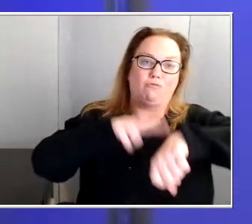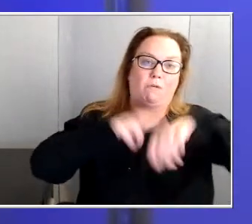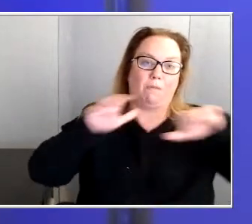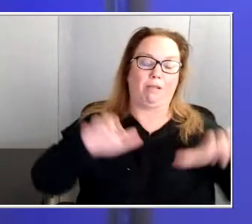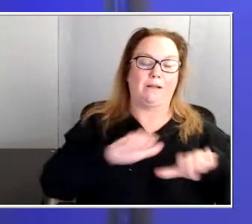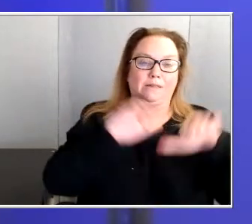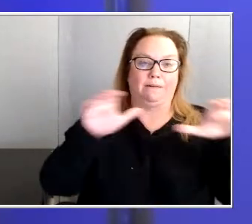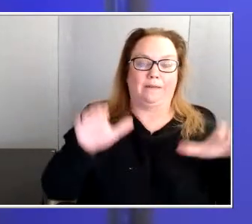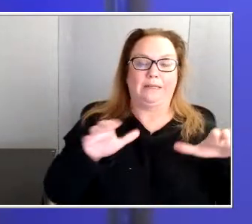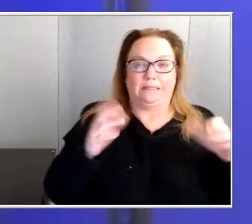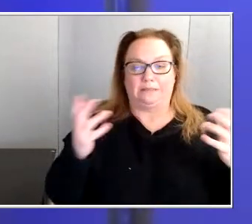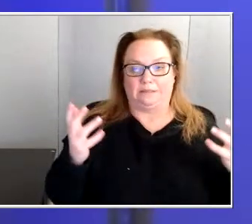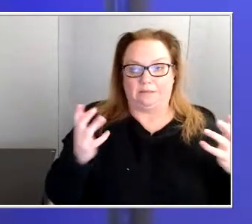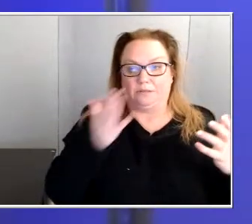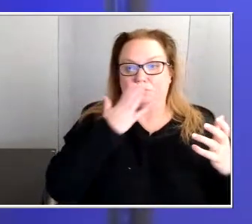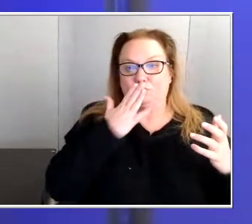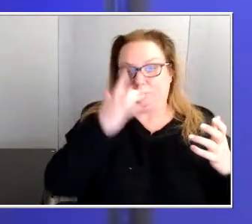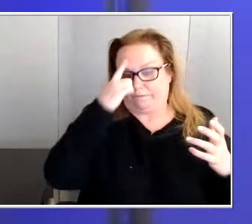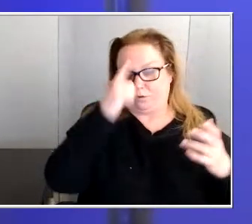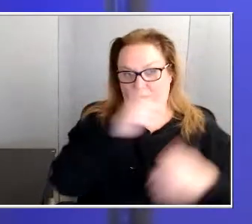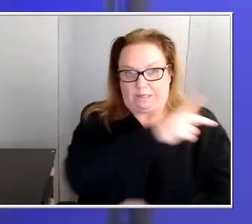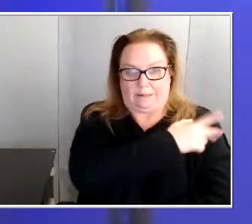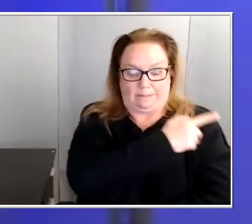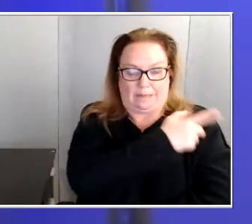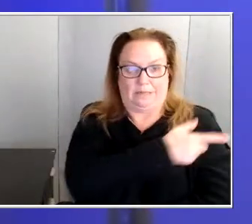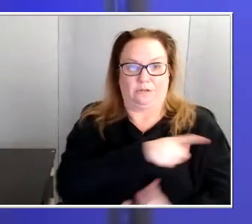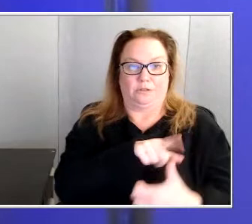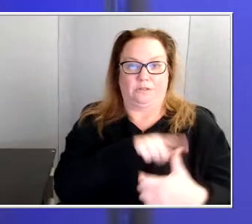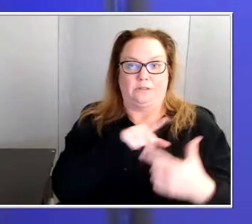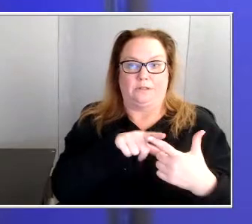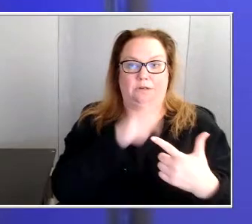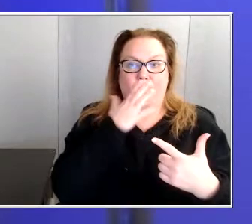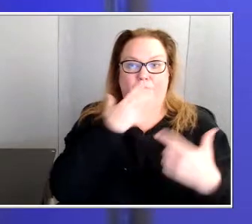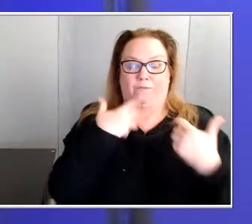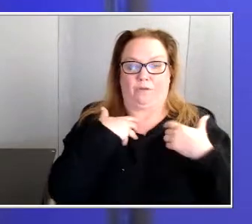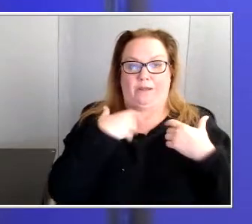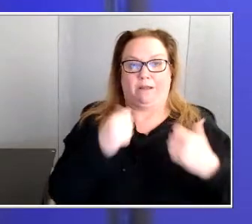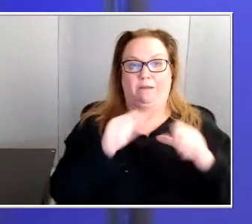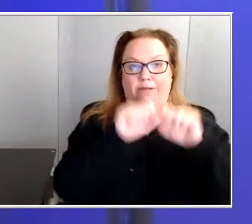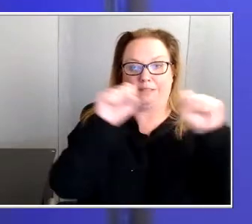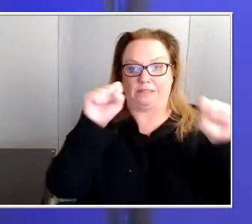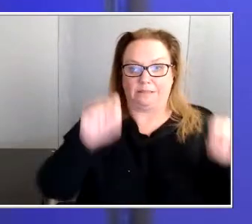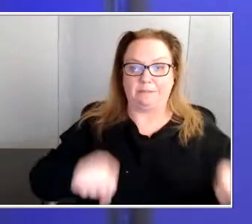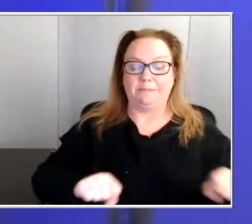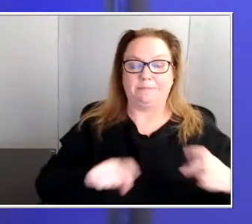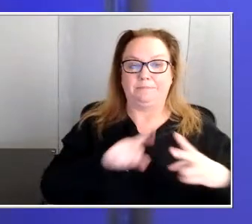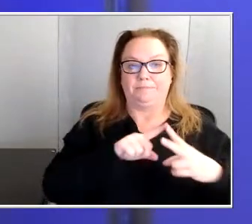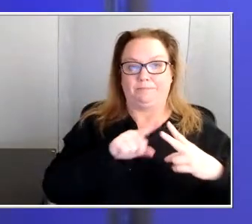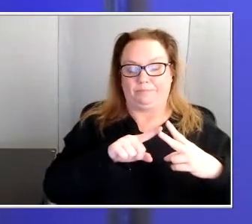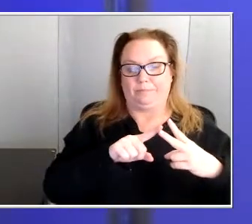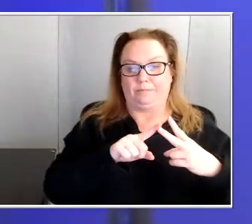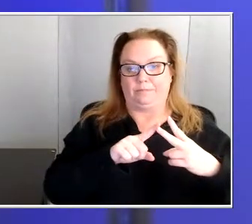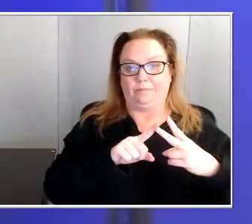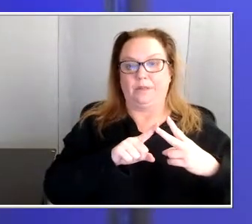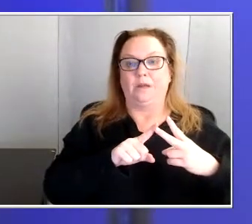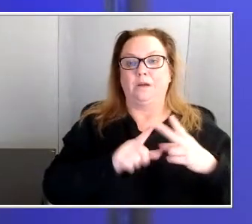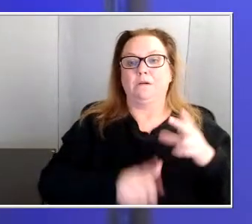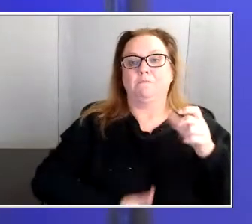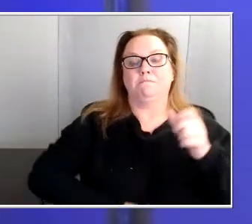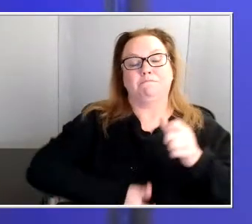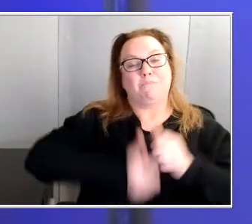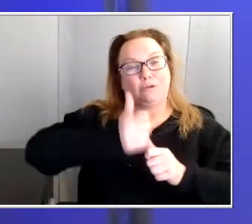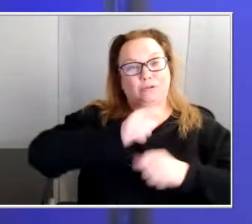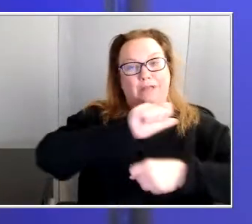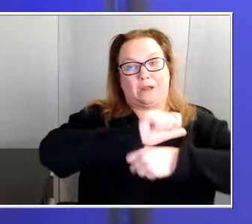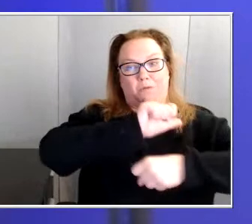is good for the patients, and it's good for the health system. I would say the lion's share of that work is done